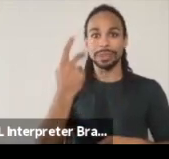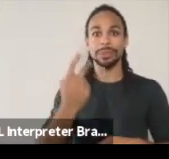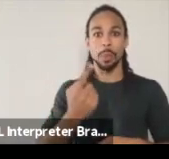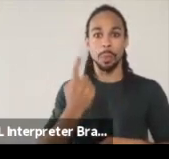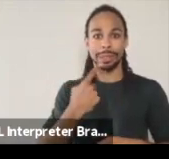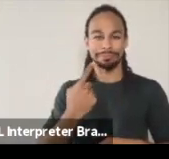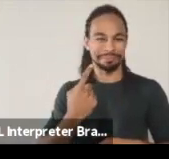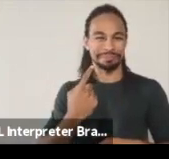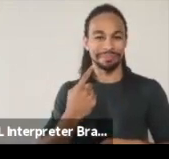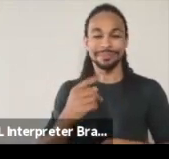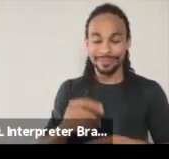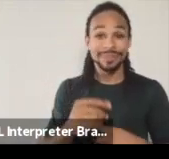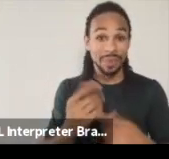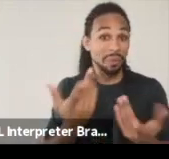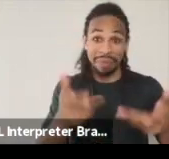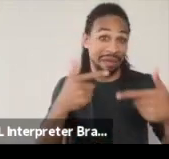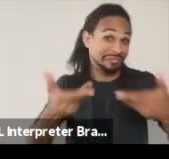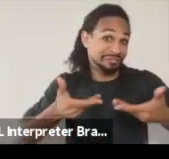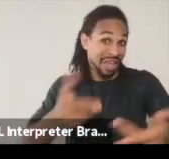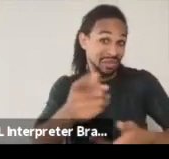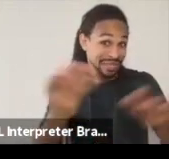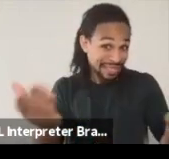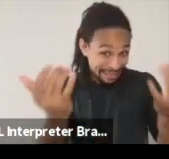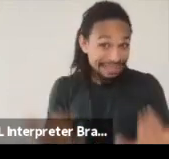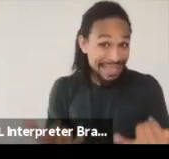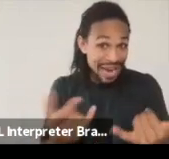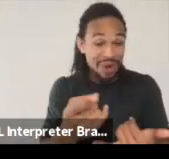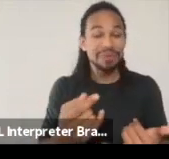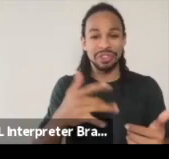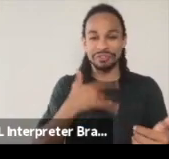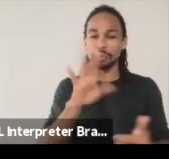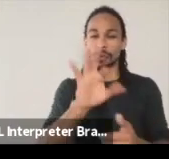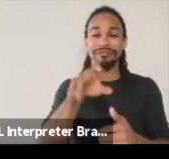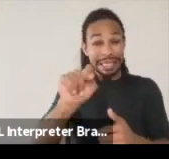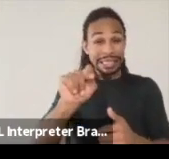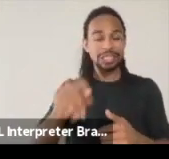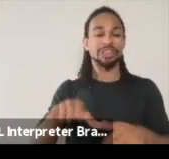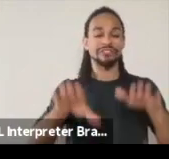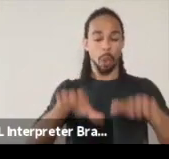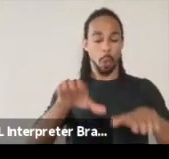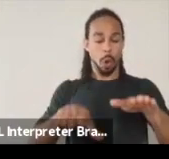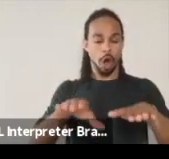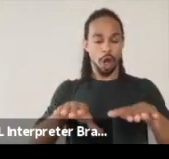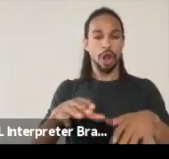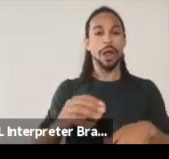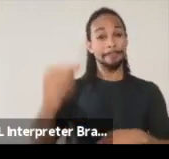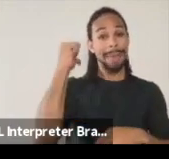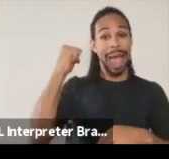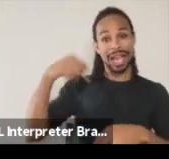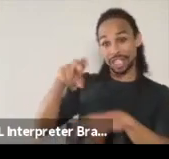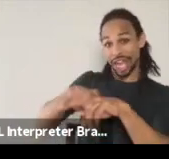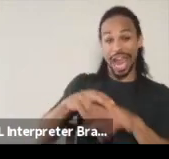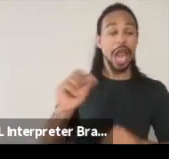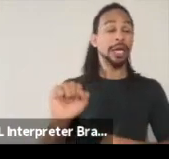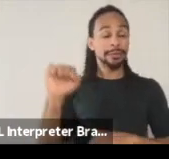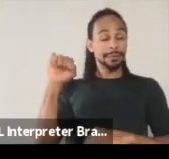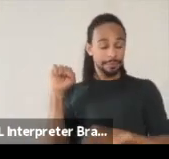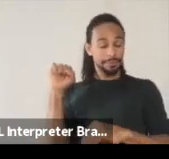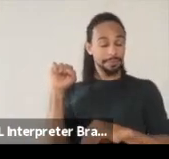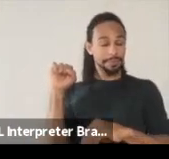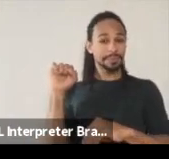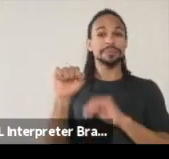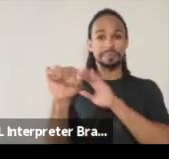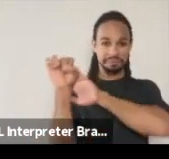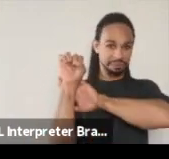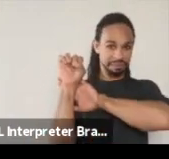So I invite you, wherever you are, to feel your feet on the floor or your back against the chair if you're sitting down, or your whole body against